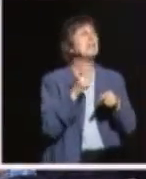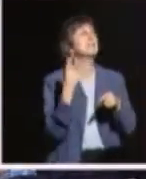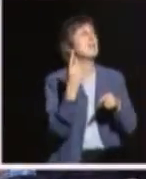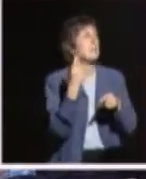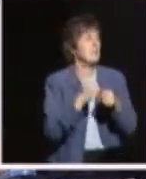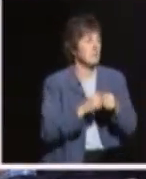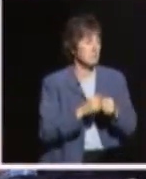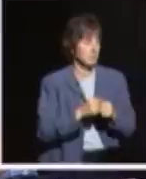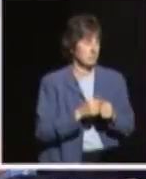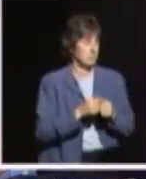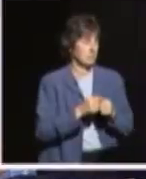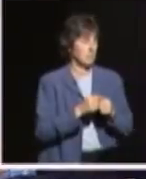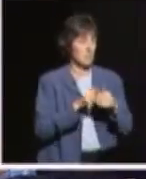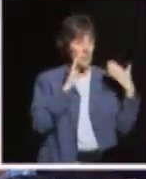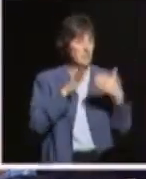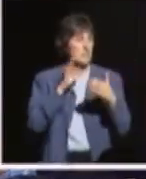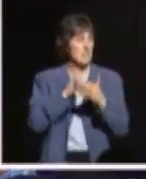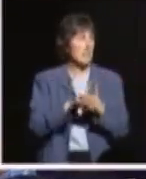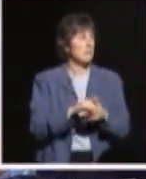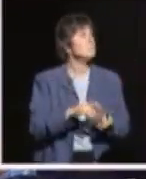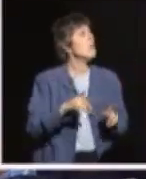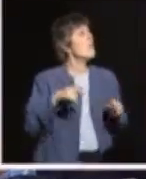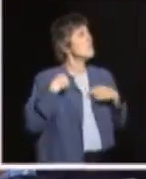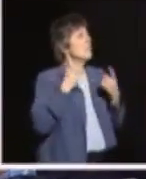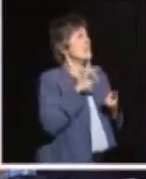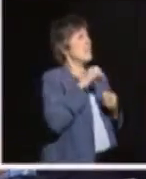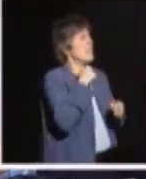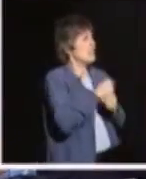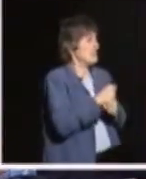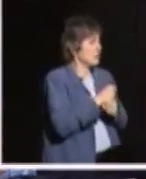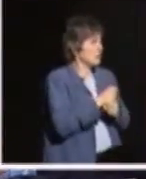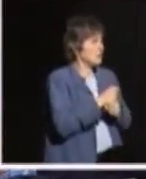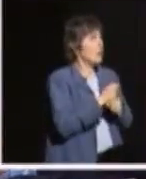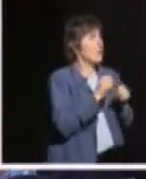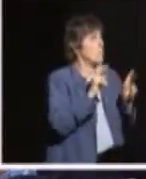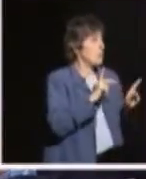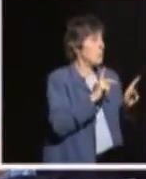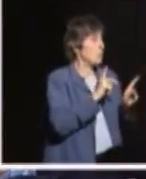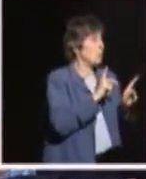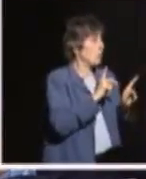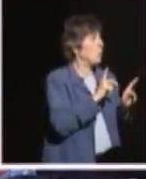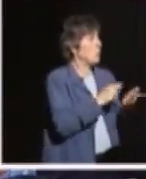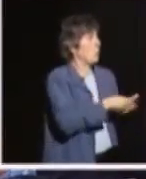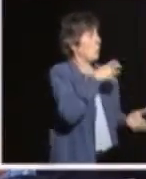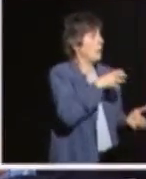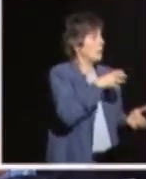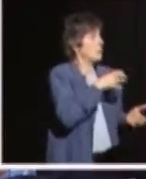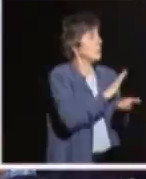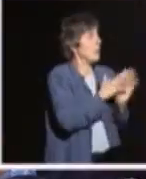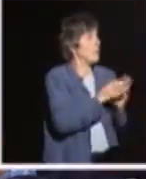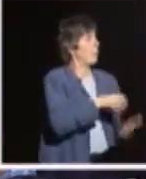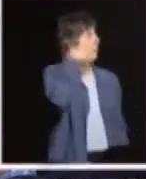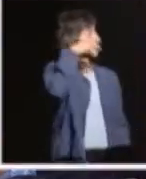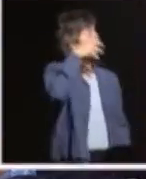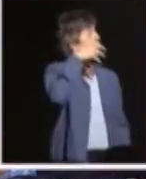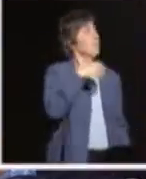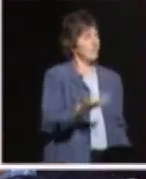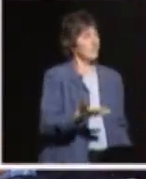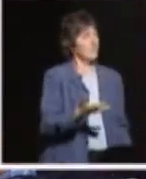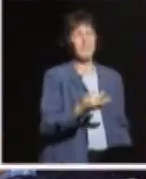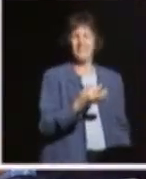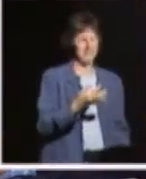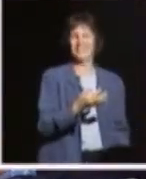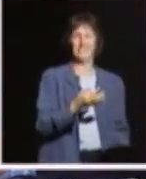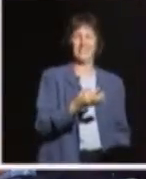past 8 years, we've made billionaires out of millionaires, and that has to stop. And unless